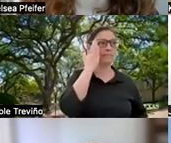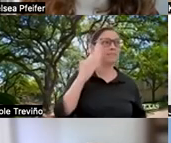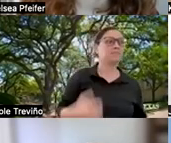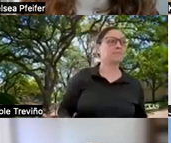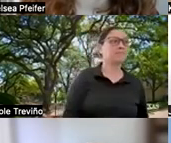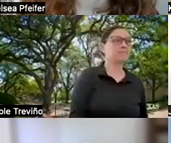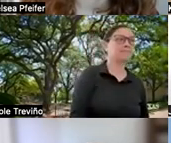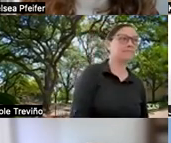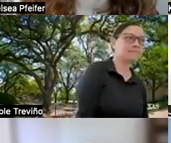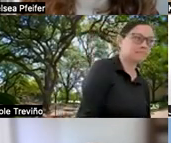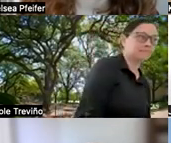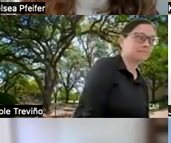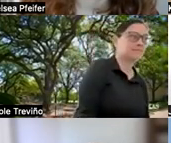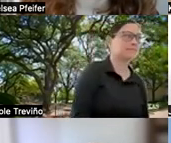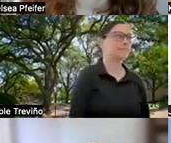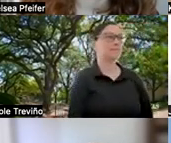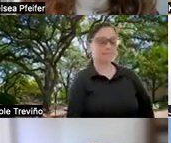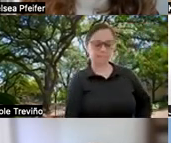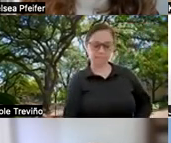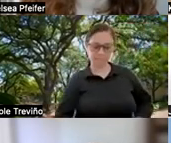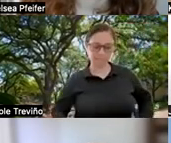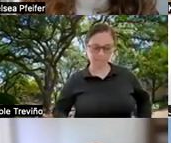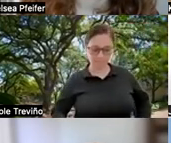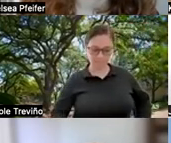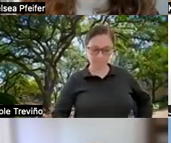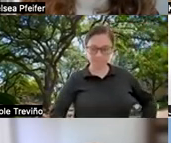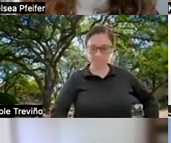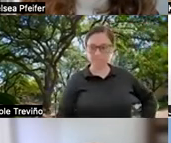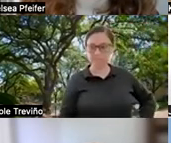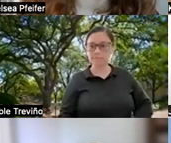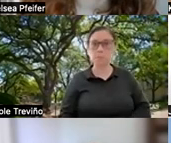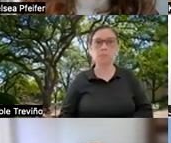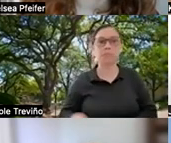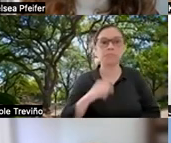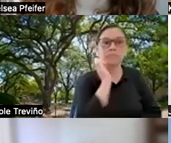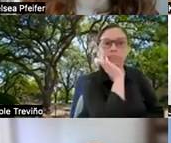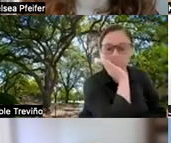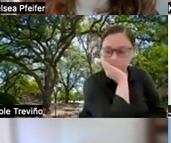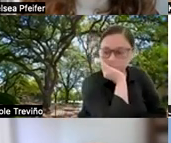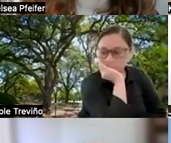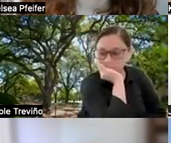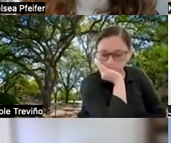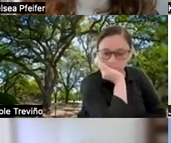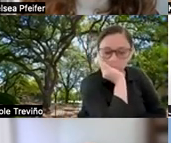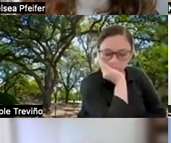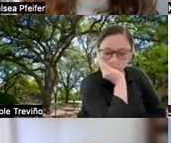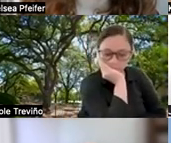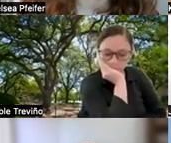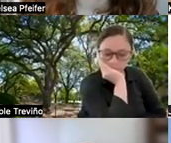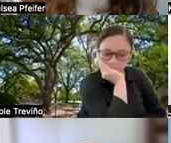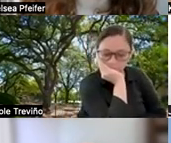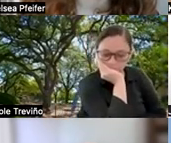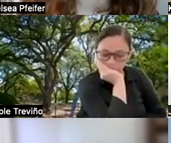Trying to get used to the stick. I mean, there's still the child care piece. There's the high quality early